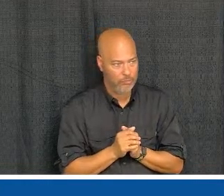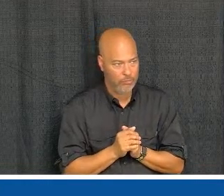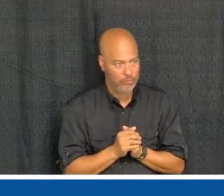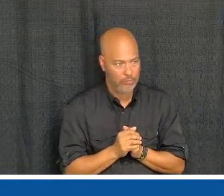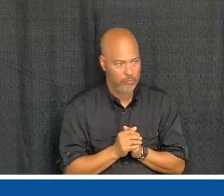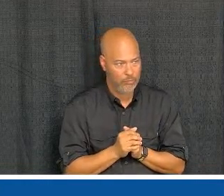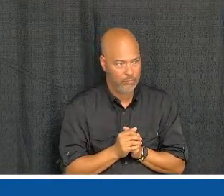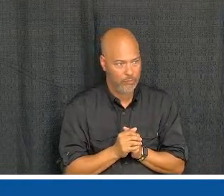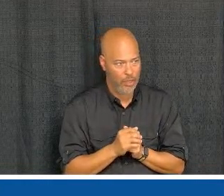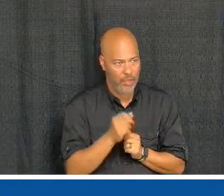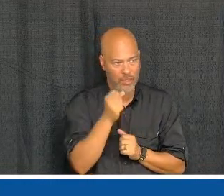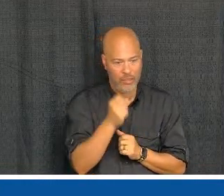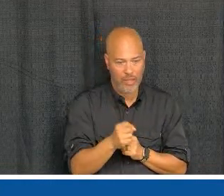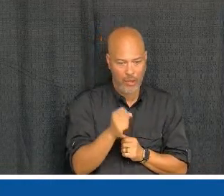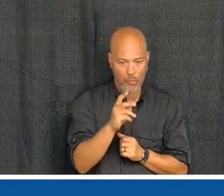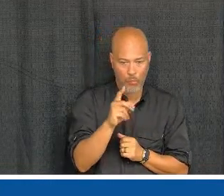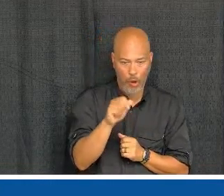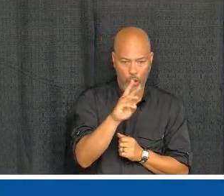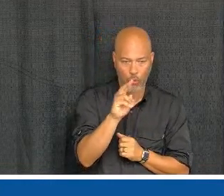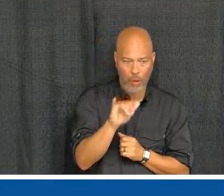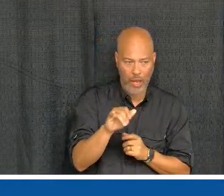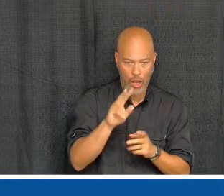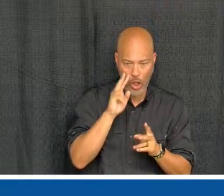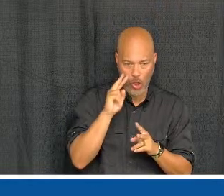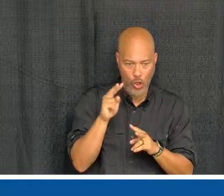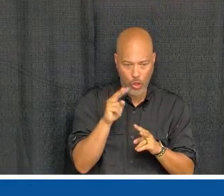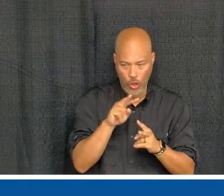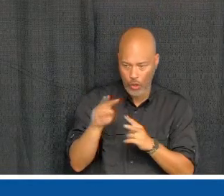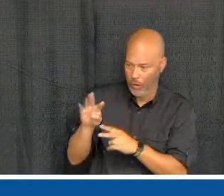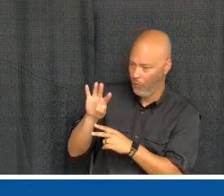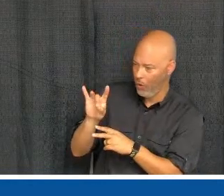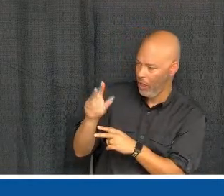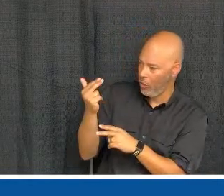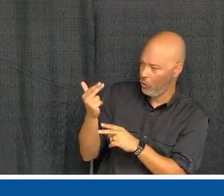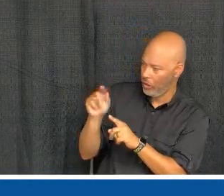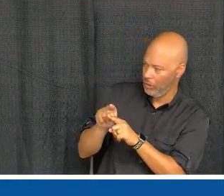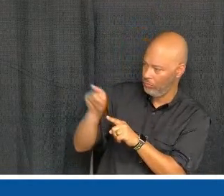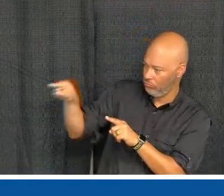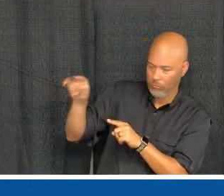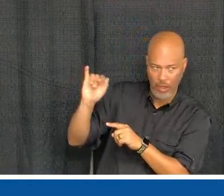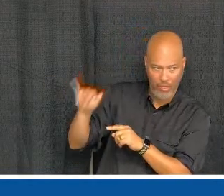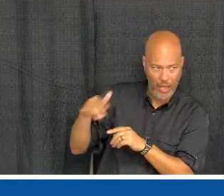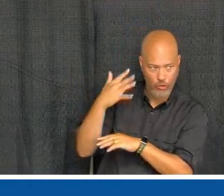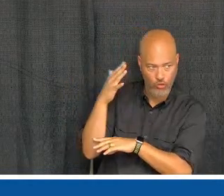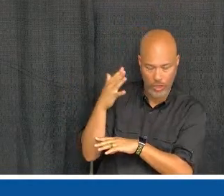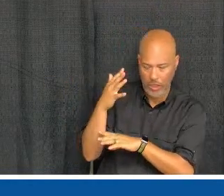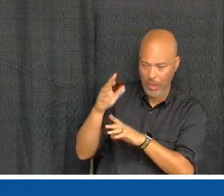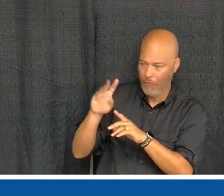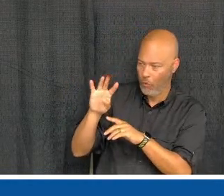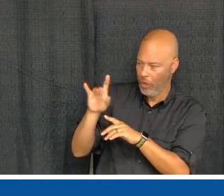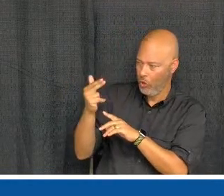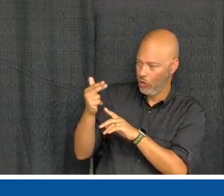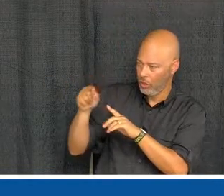And from Southern Parkway looking back, 4813 is on the other side of that tree line.